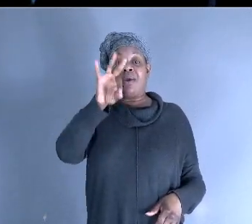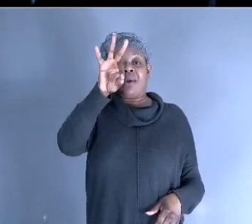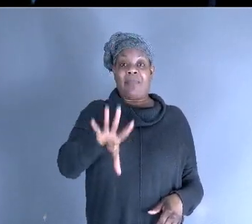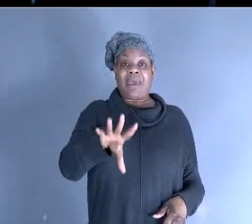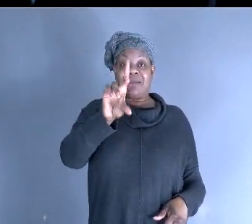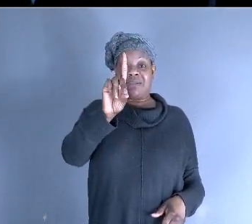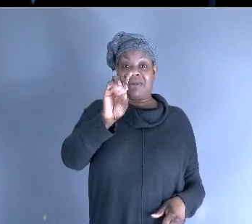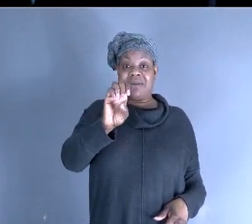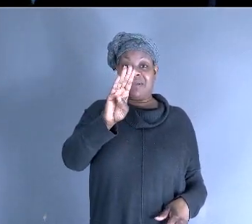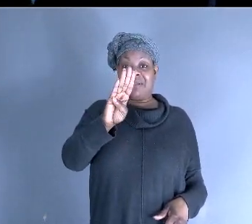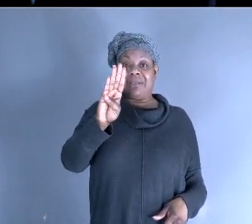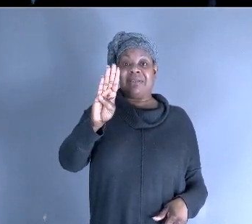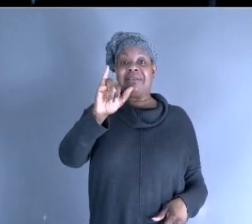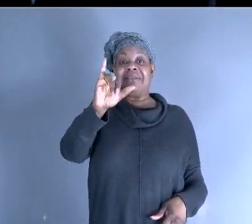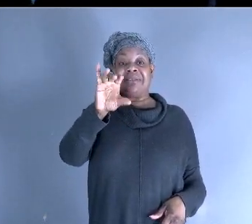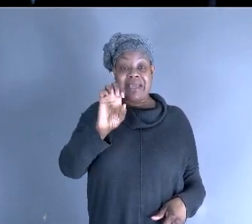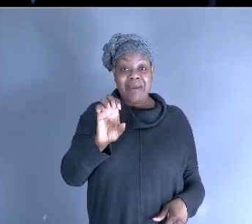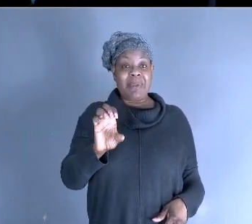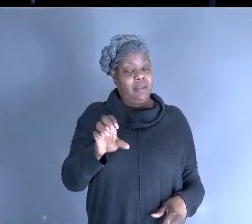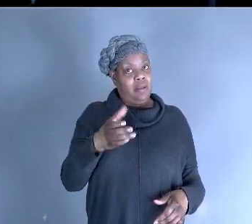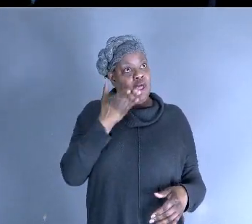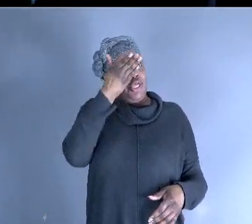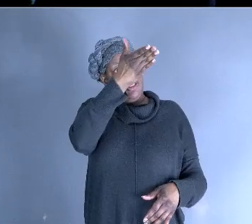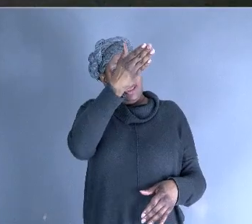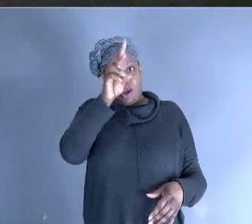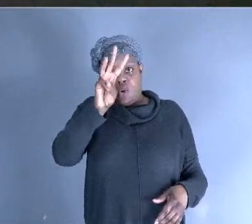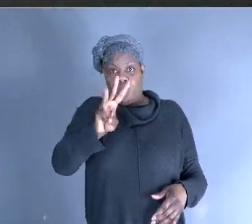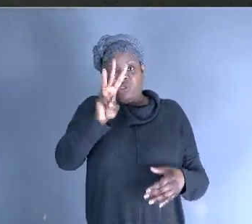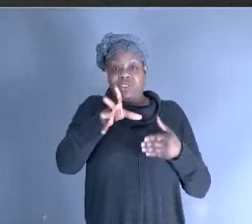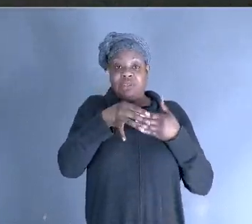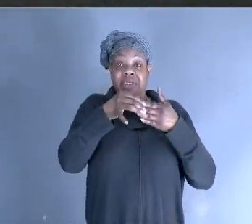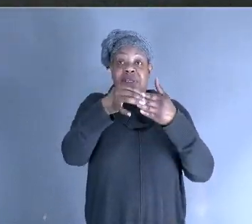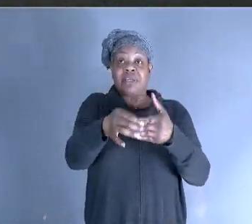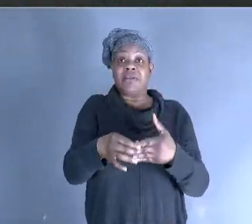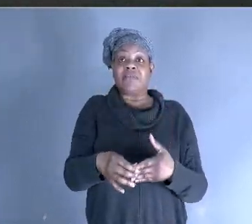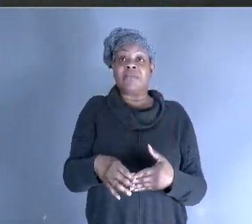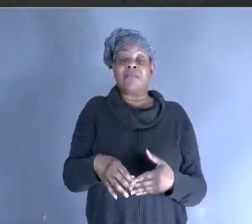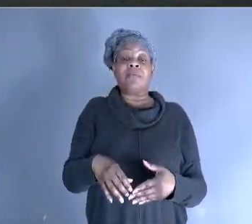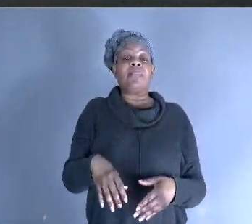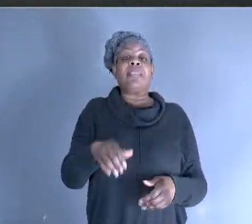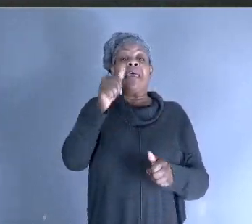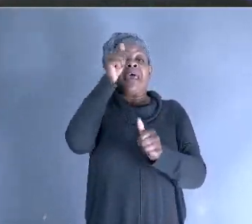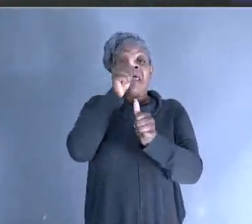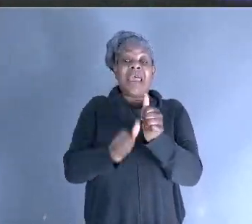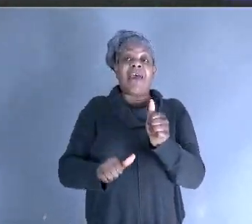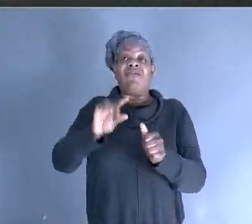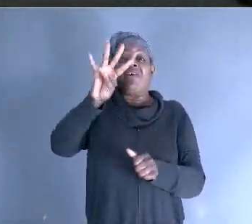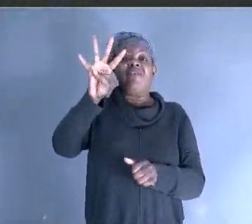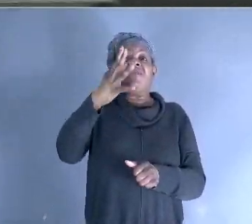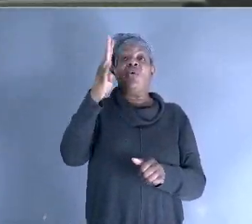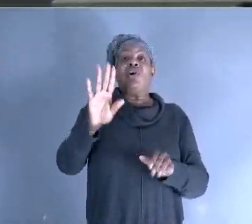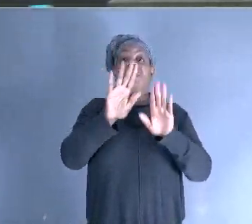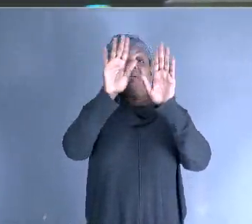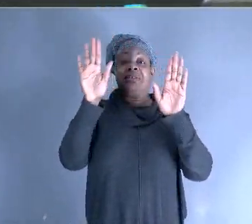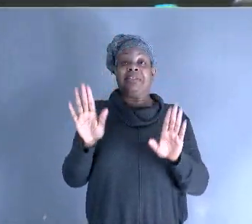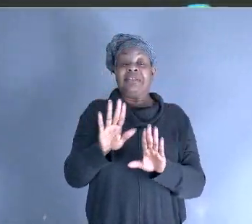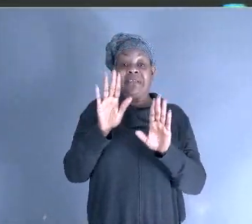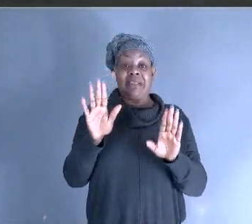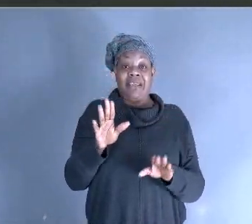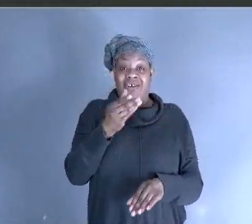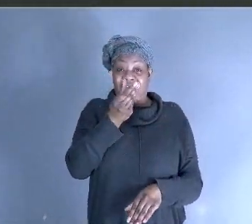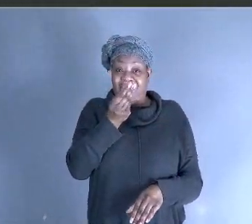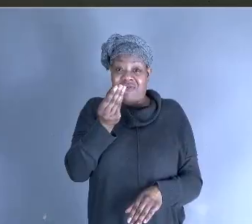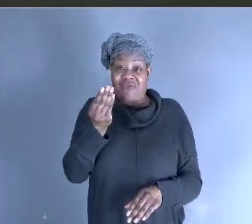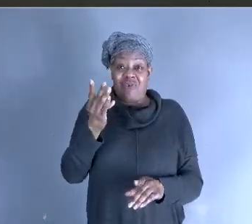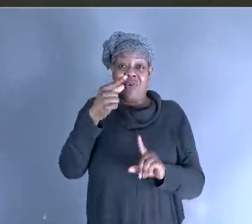leading and right now we're in a season where every fourth Sunday they have a live in person service but in just a few months